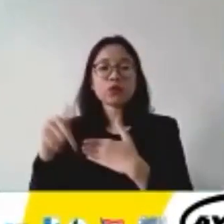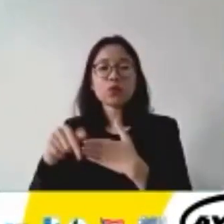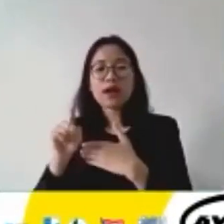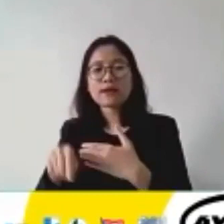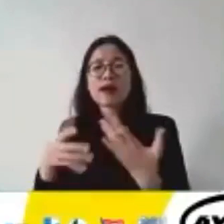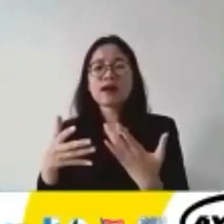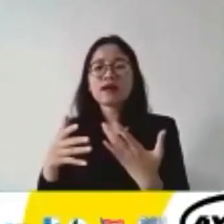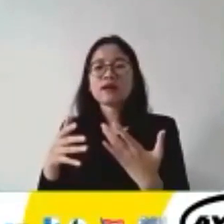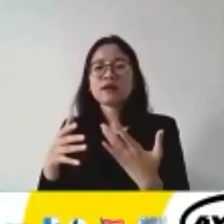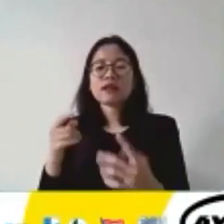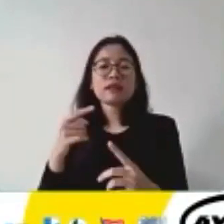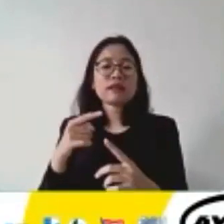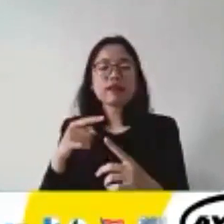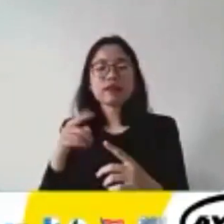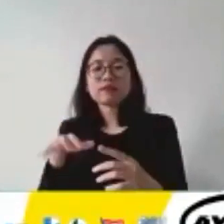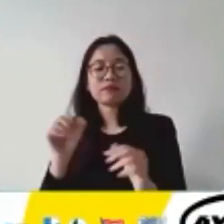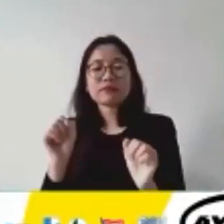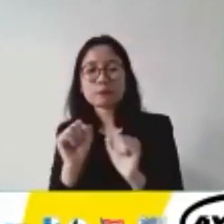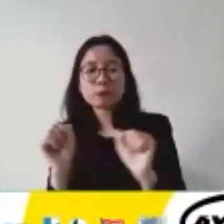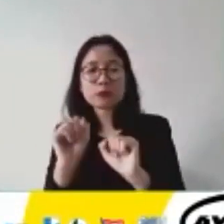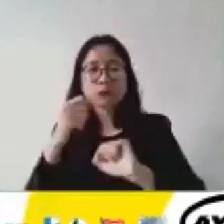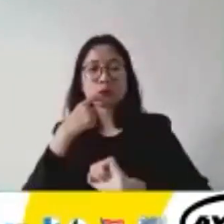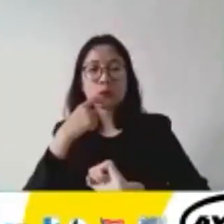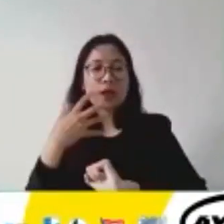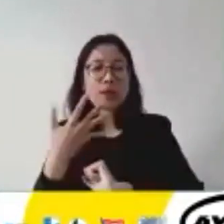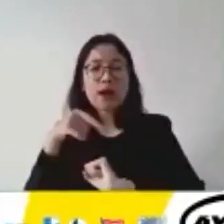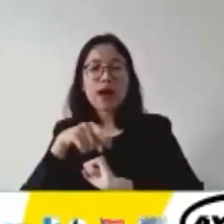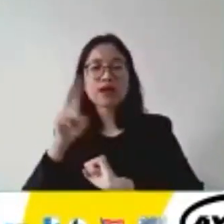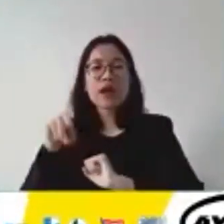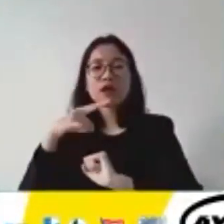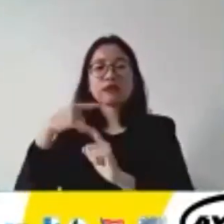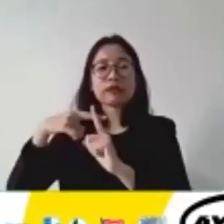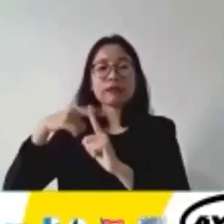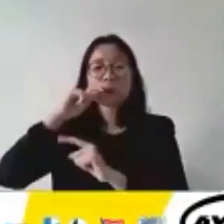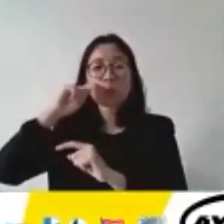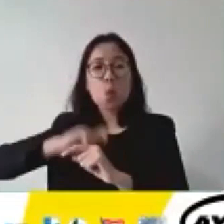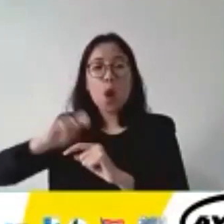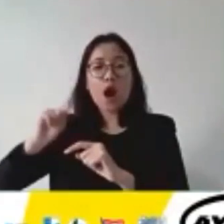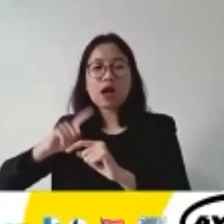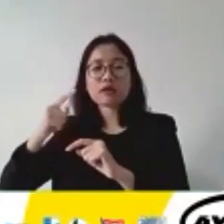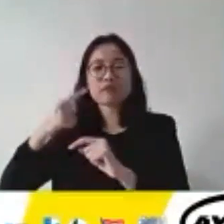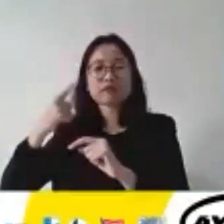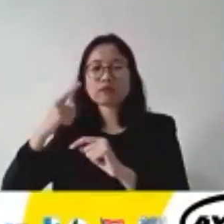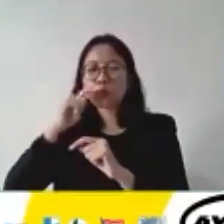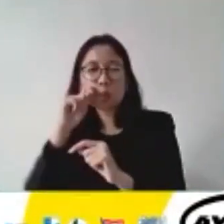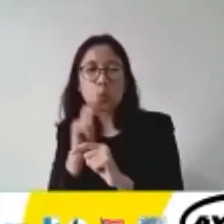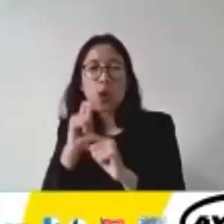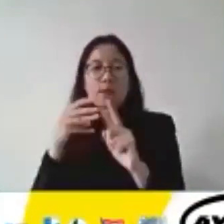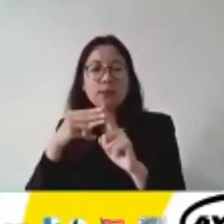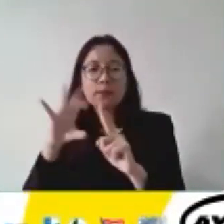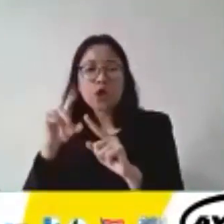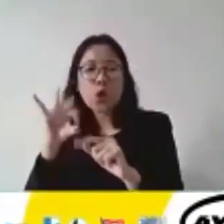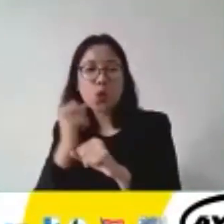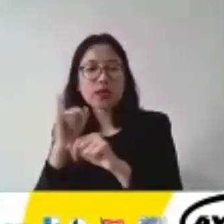life. And another paper suggested that short-term PM2.5 exposure could accelerate